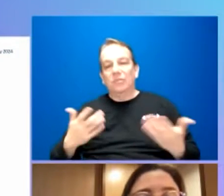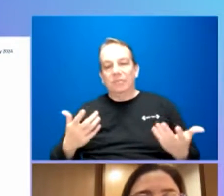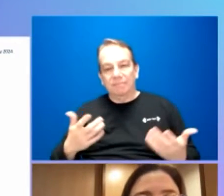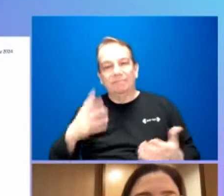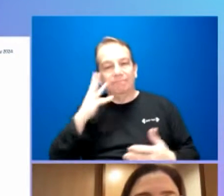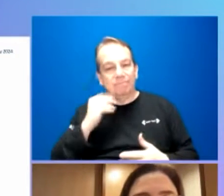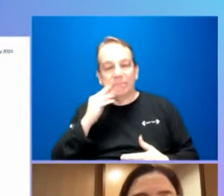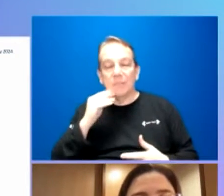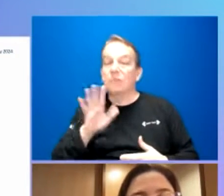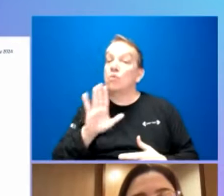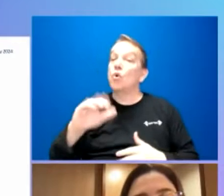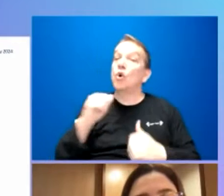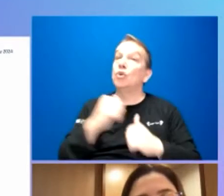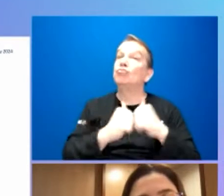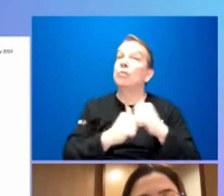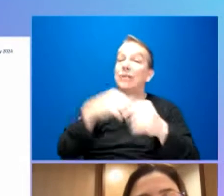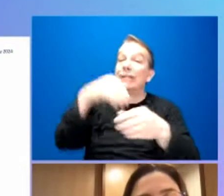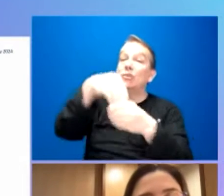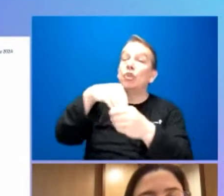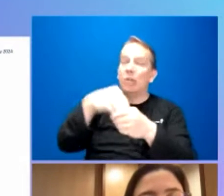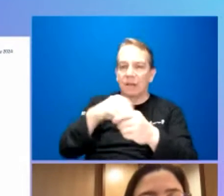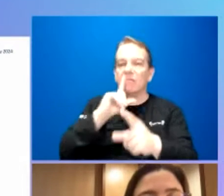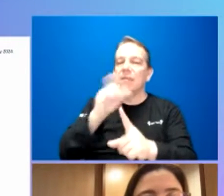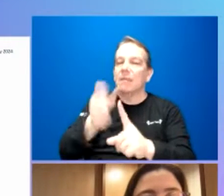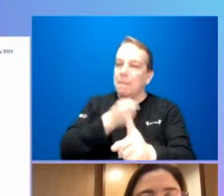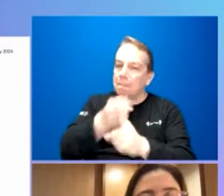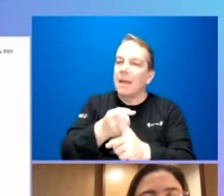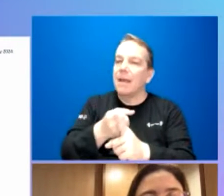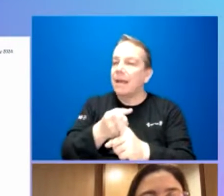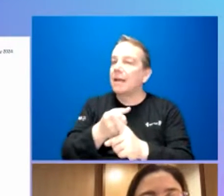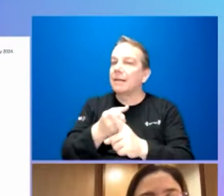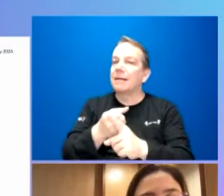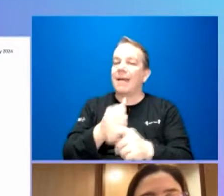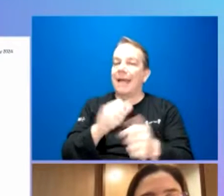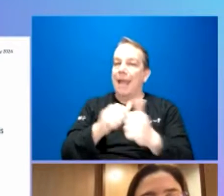also greatly impact their ability to make the product more accessible.